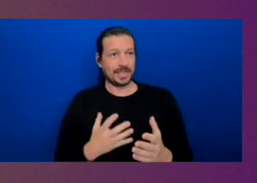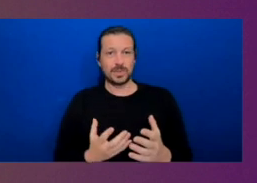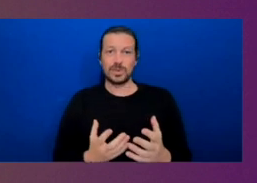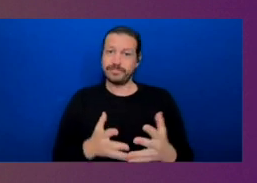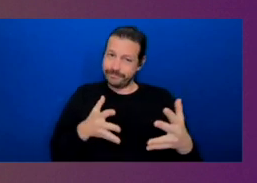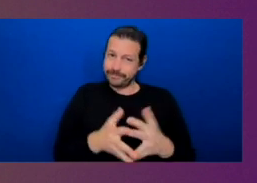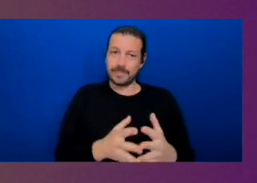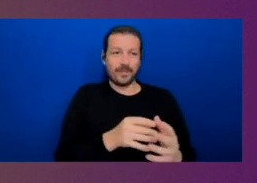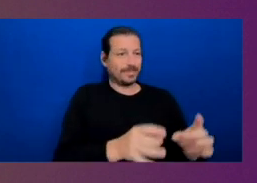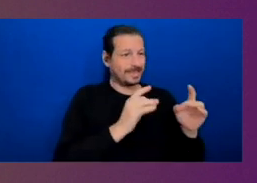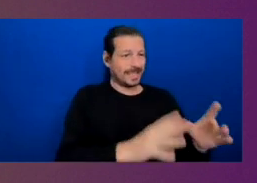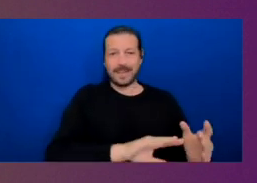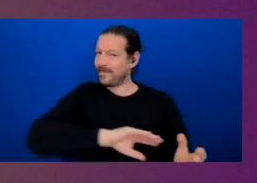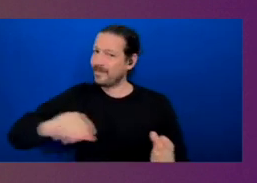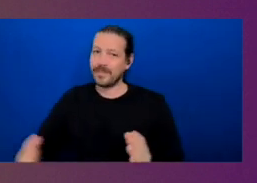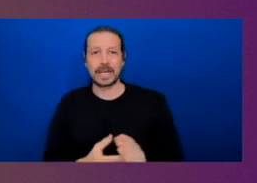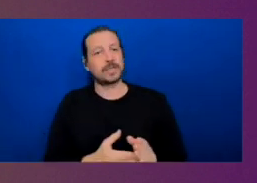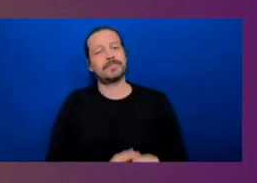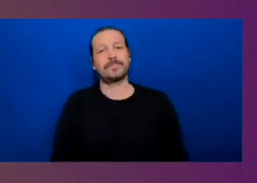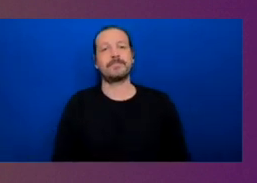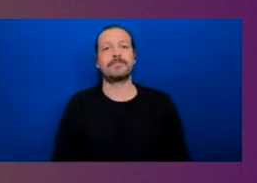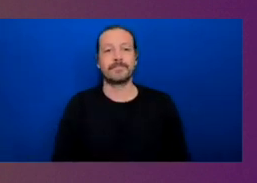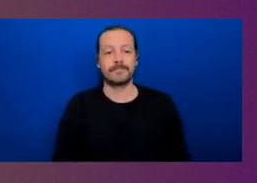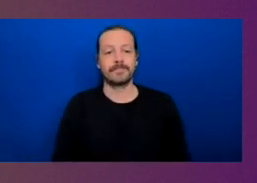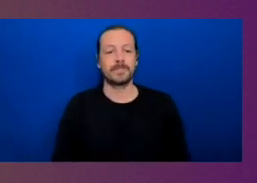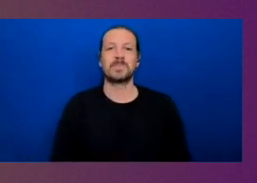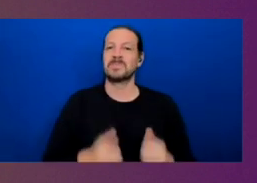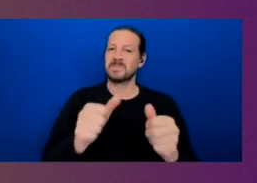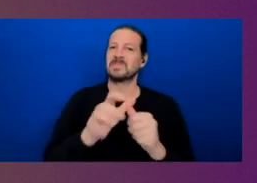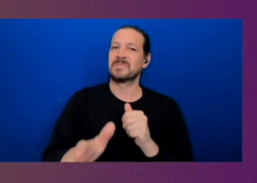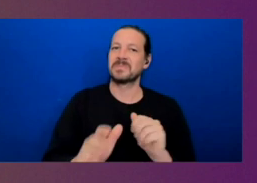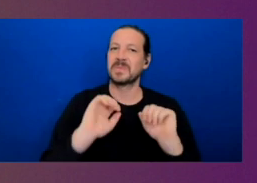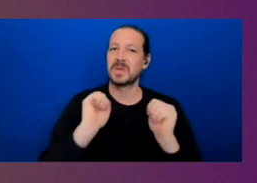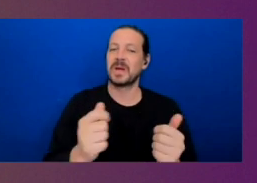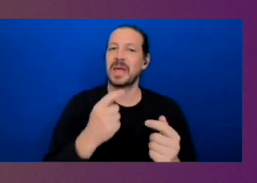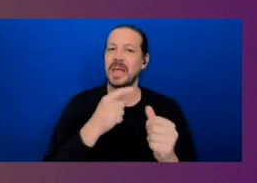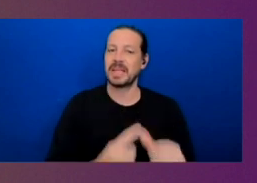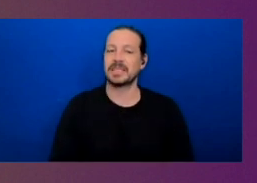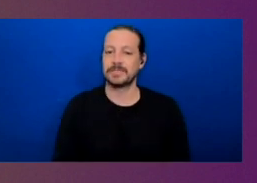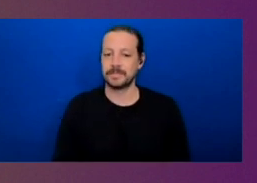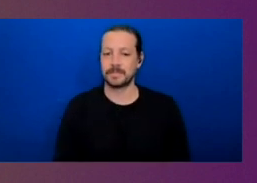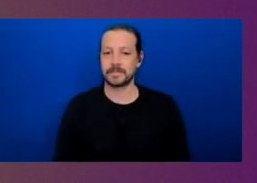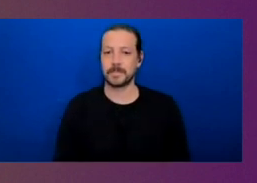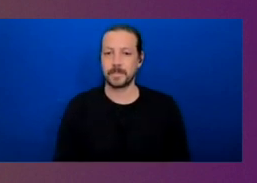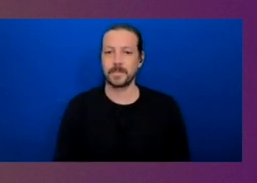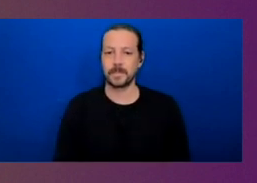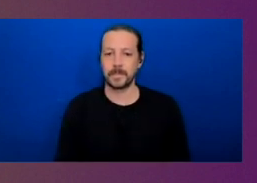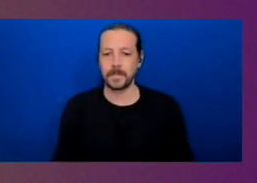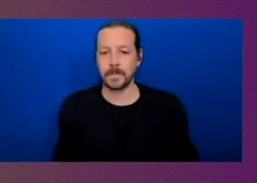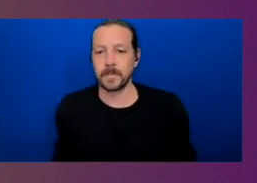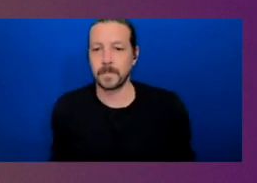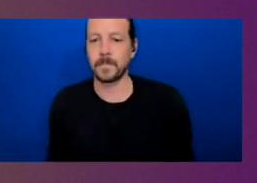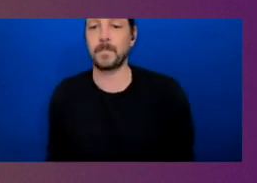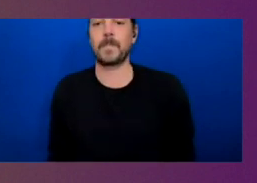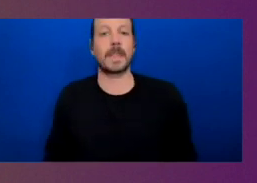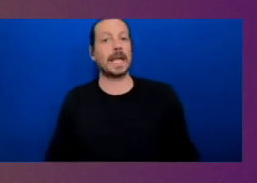through. It's brilliant. That's such a fantastic response. And I guess we see some ubiquitous technologies that